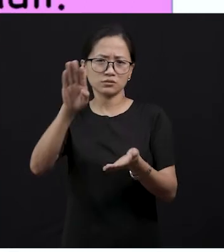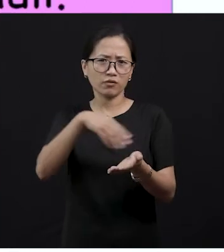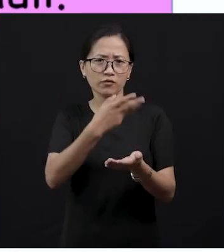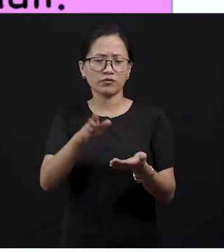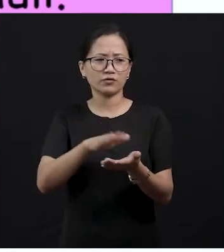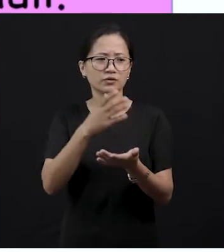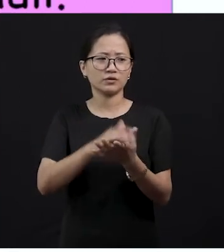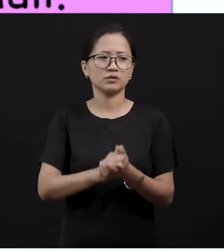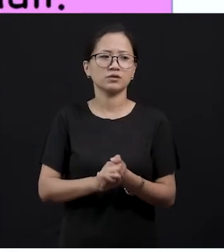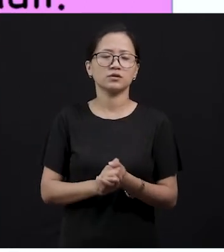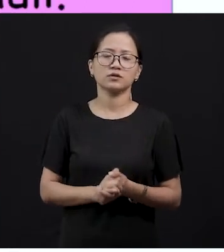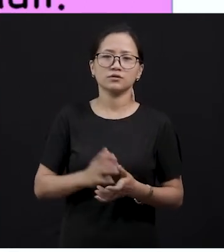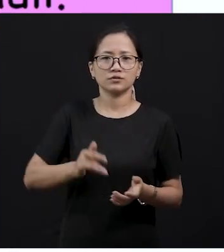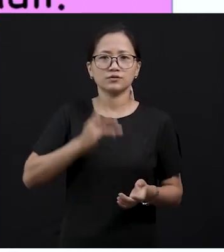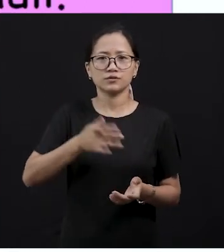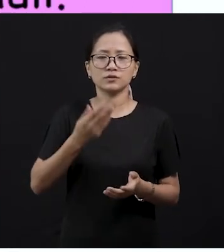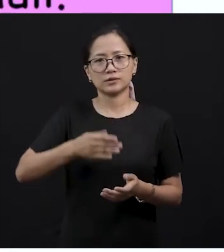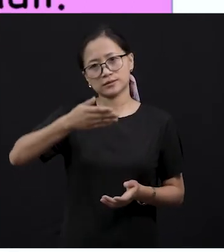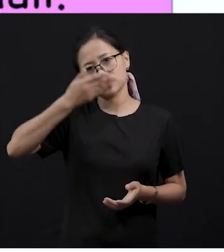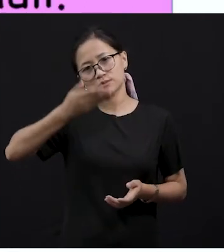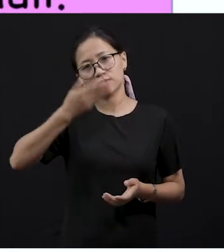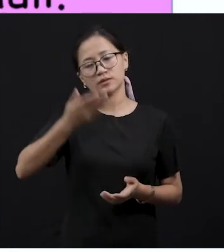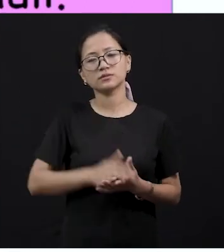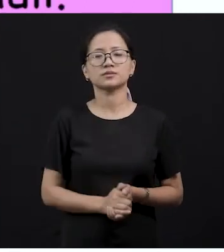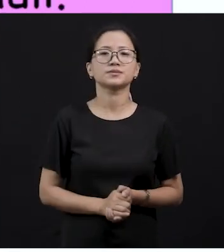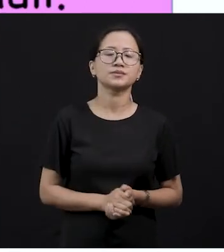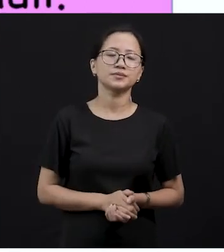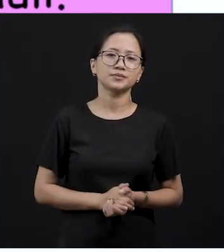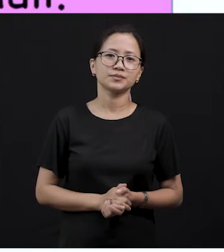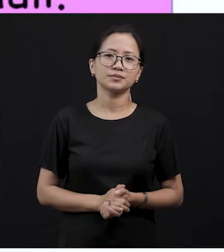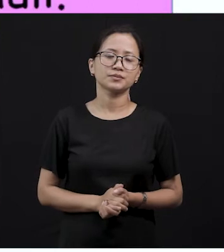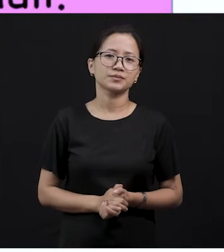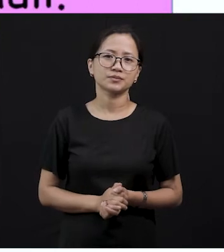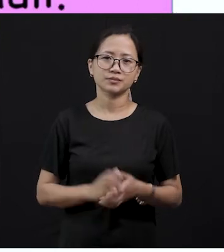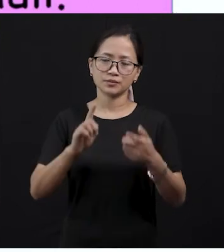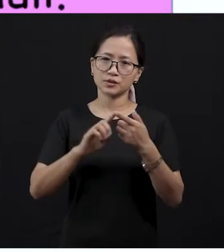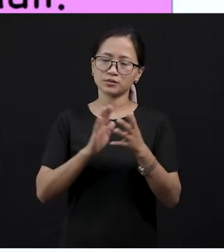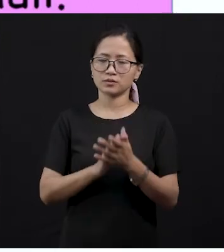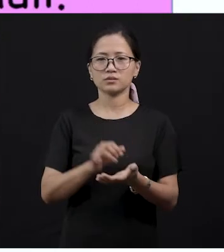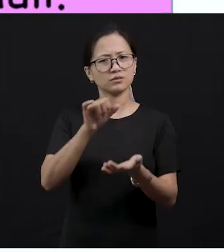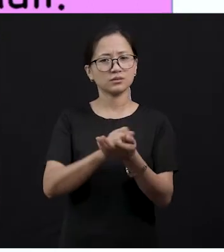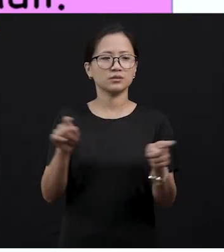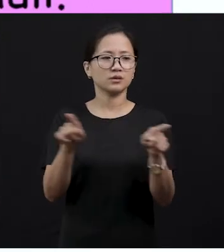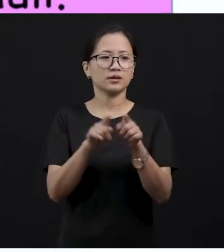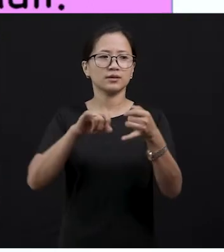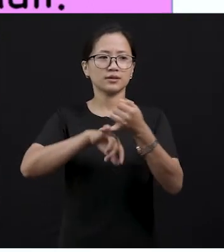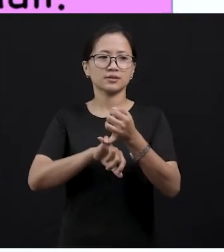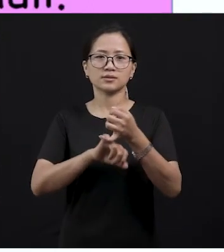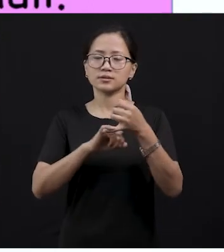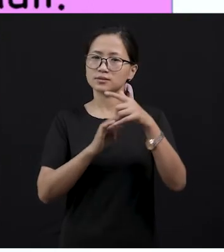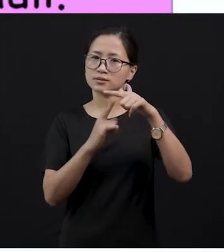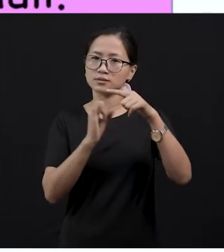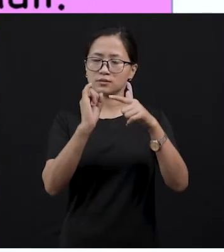There's chemicals in the air makes you, you know, smell it. So that is also a stimulus, students.